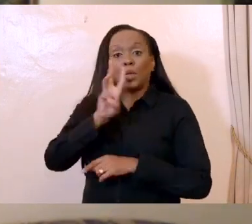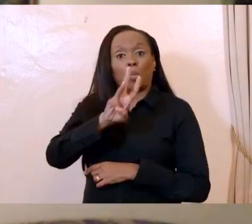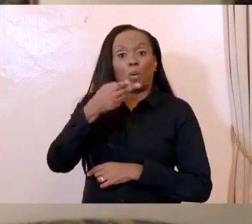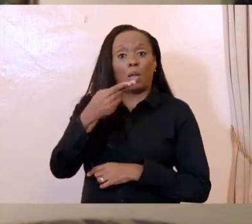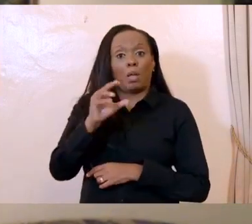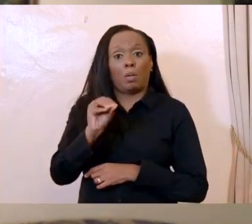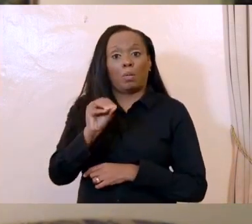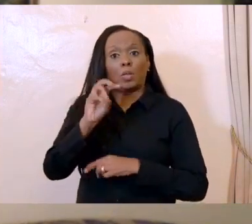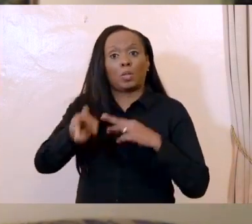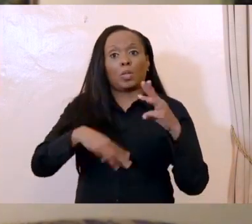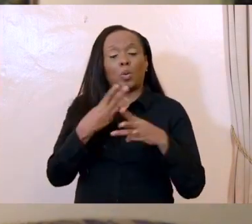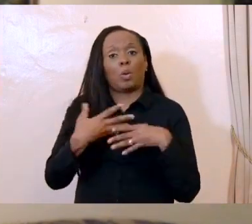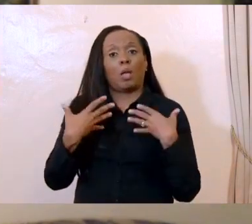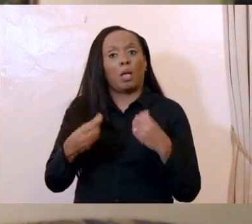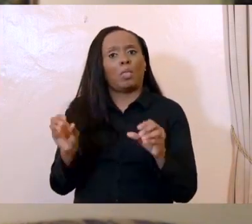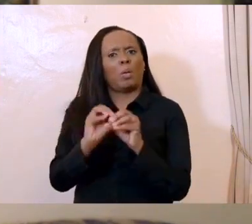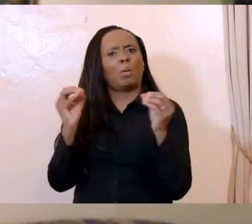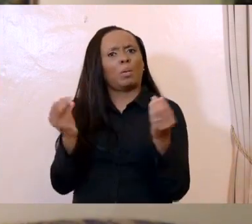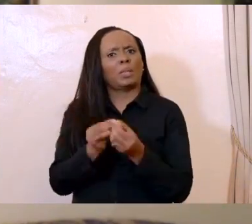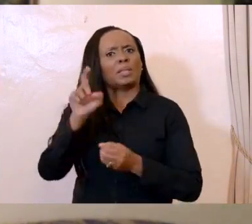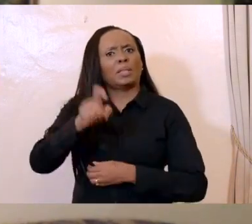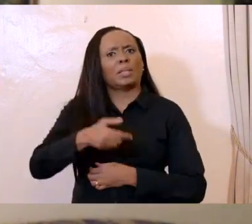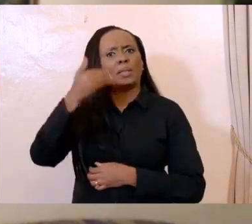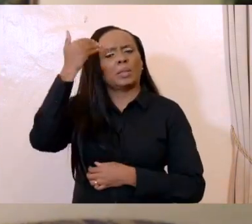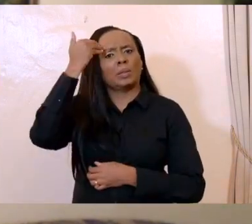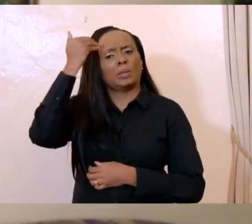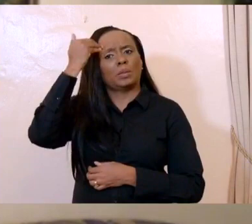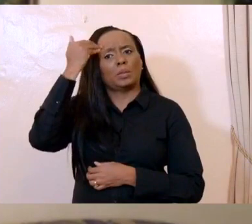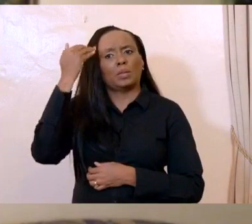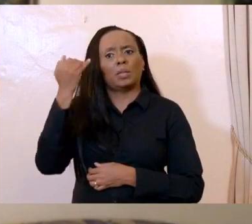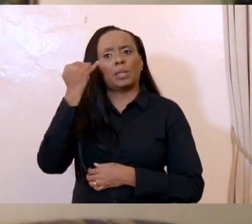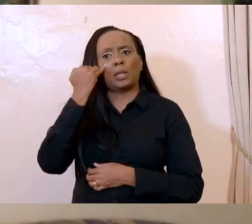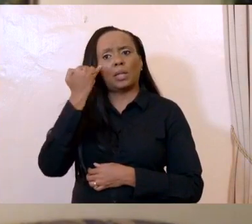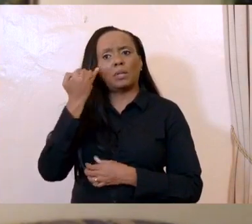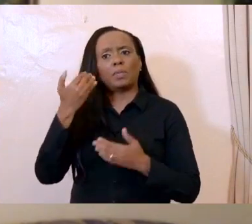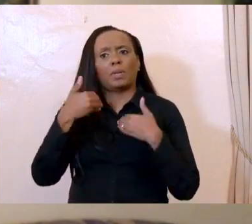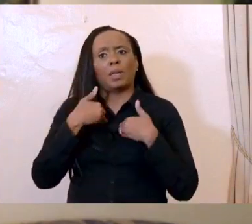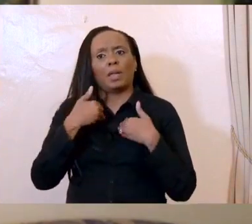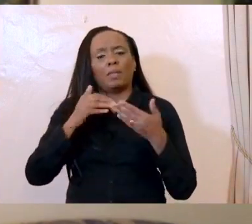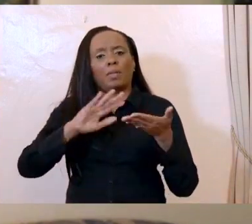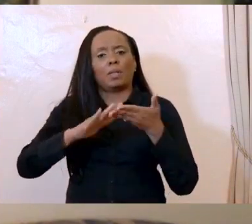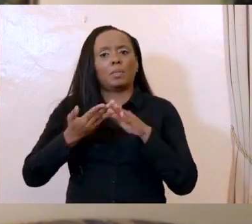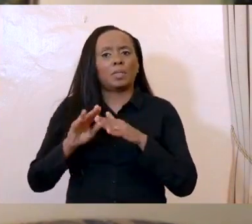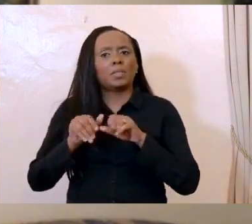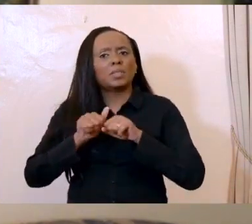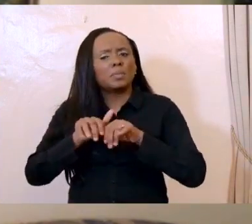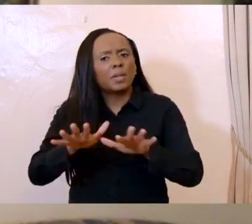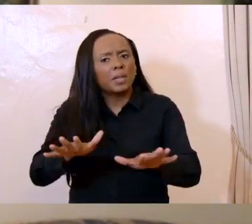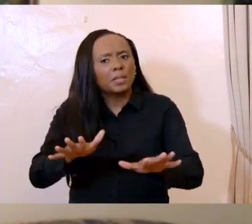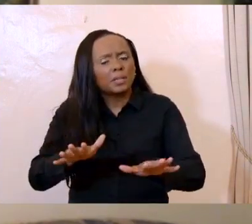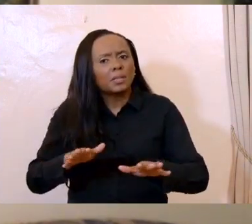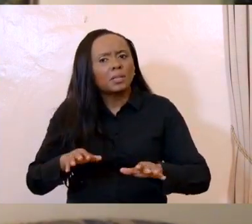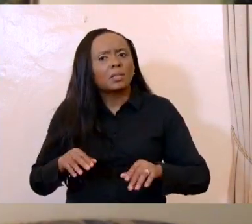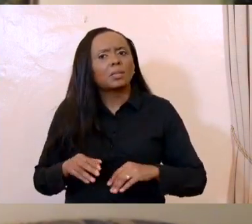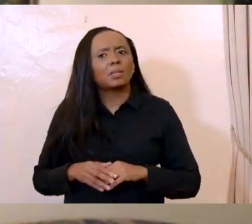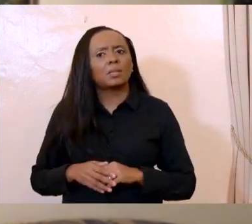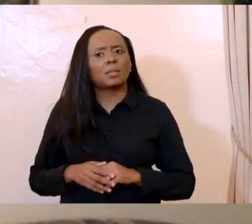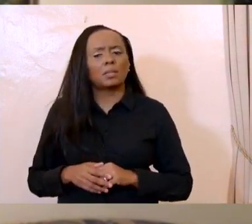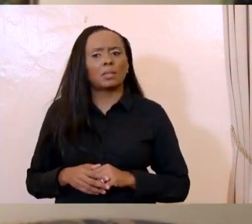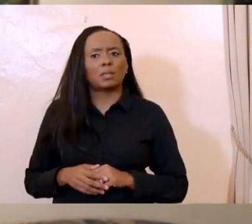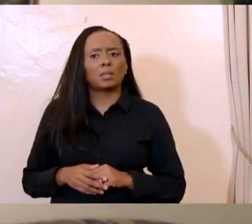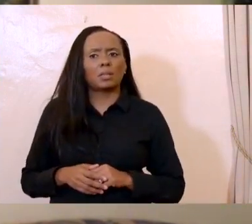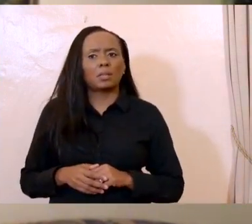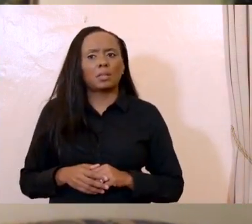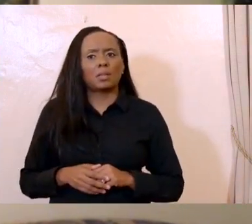Organization needs to know whether we have community spread, isn't it important that they should also know